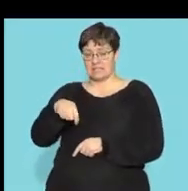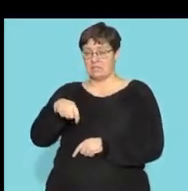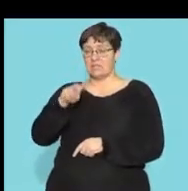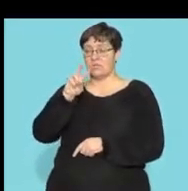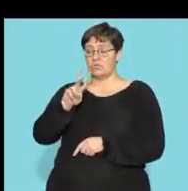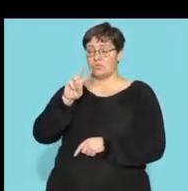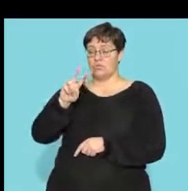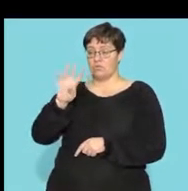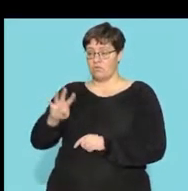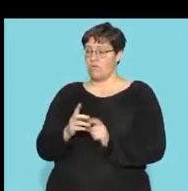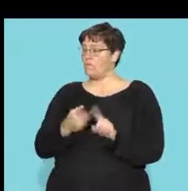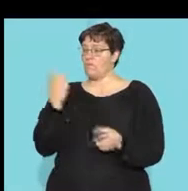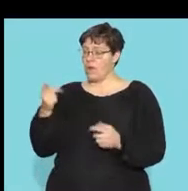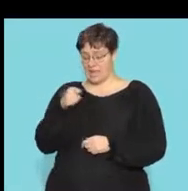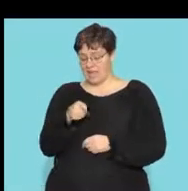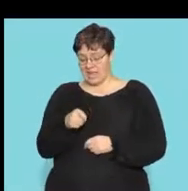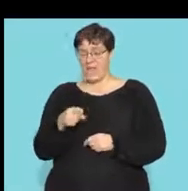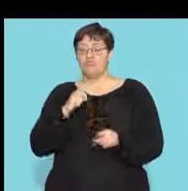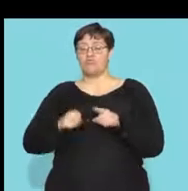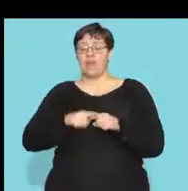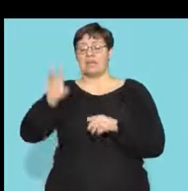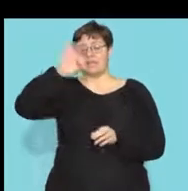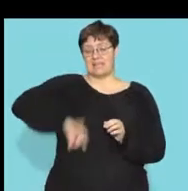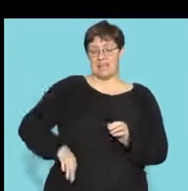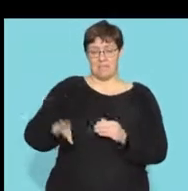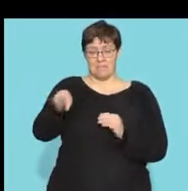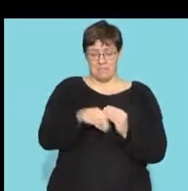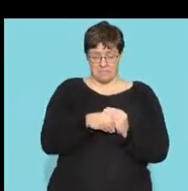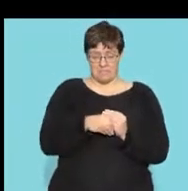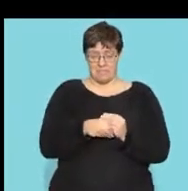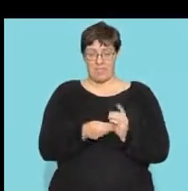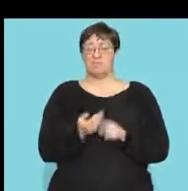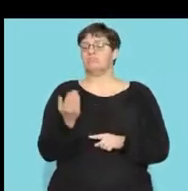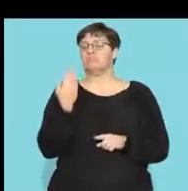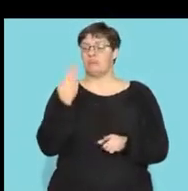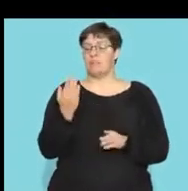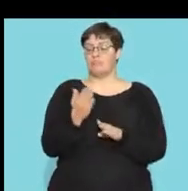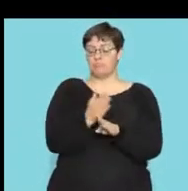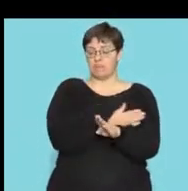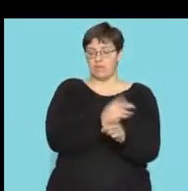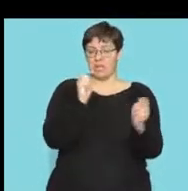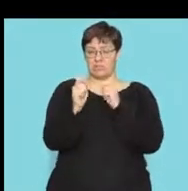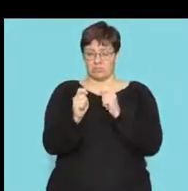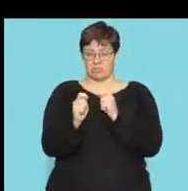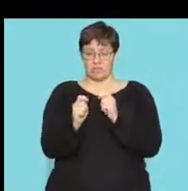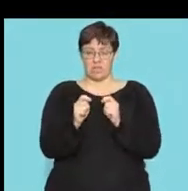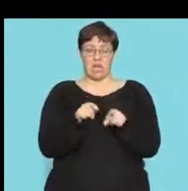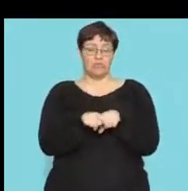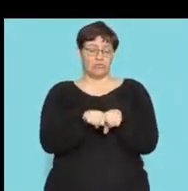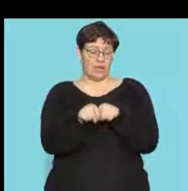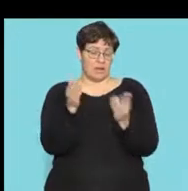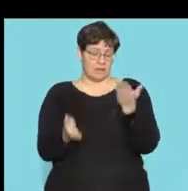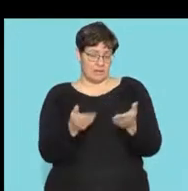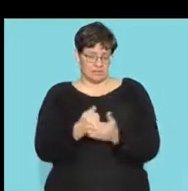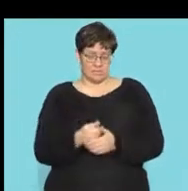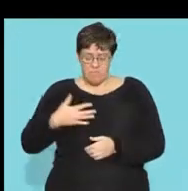126,224. From where? From the rent income figure given to me in my pre-adjustment trial balance. And what am